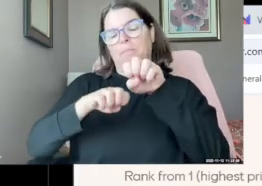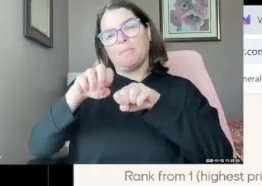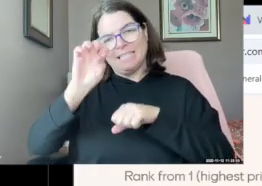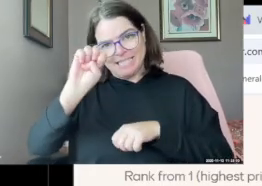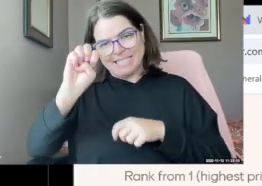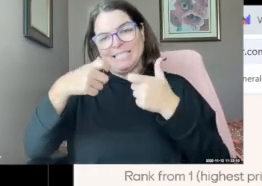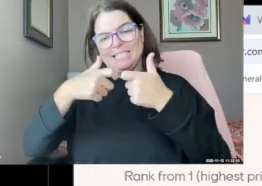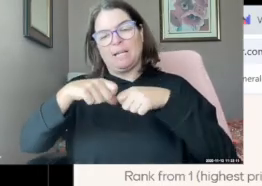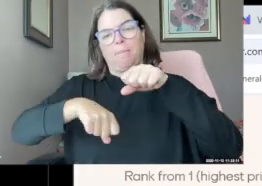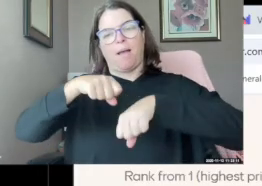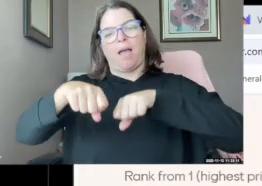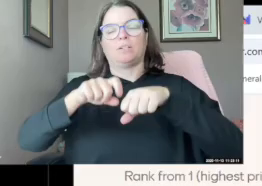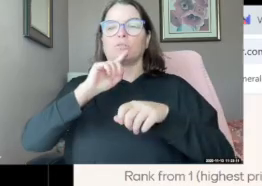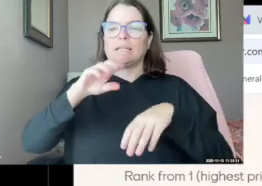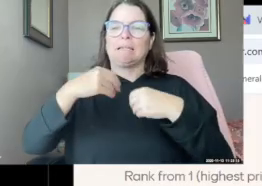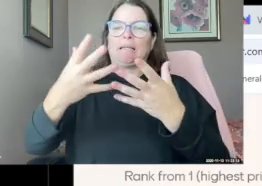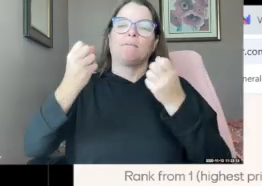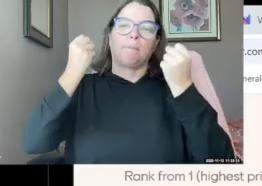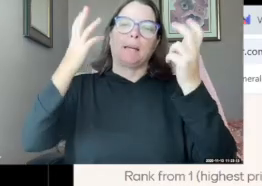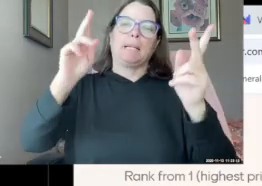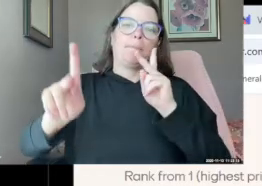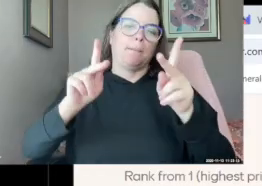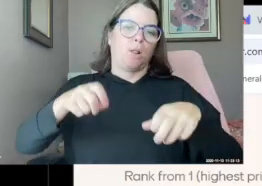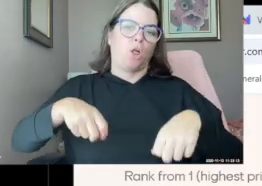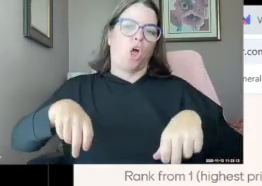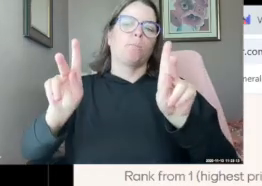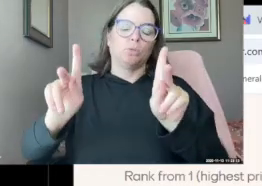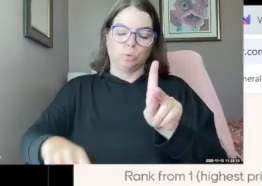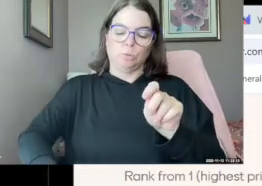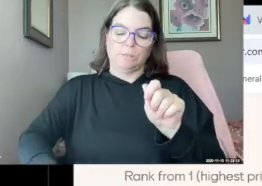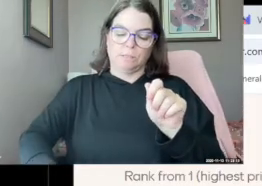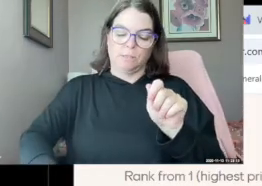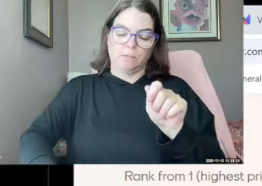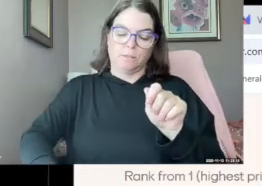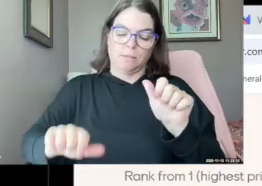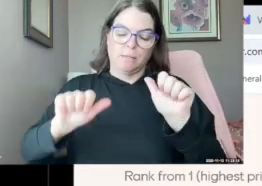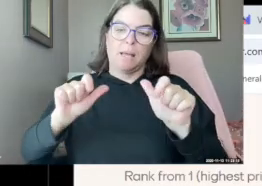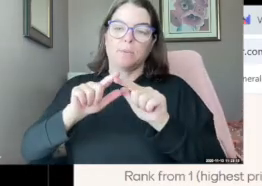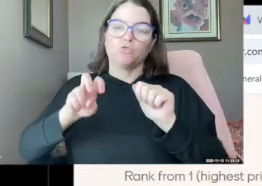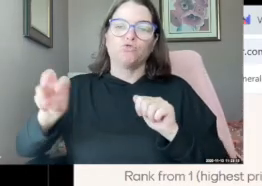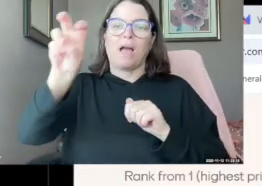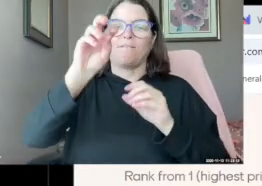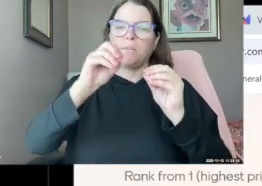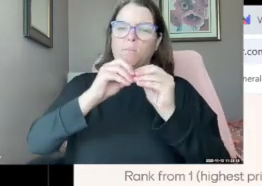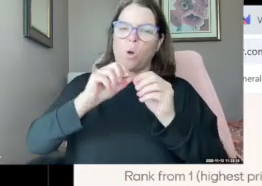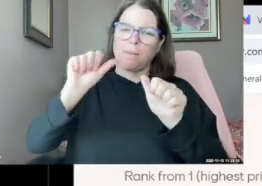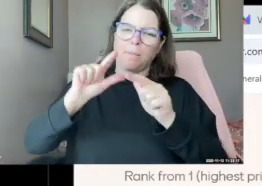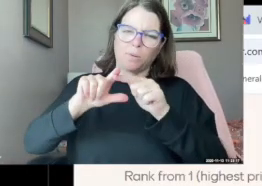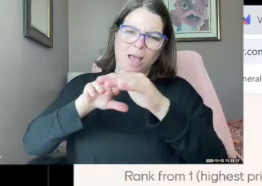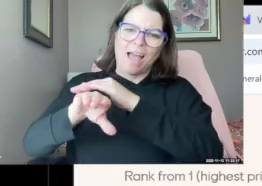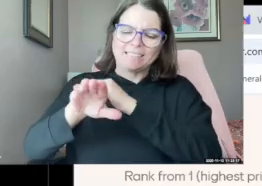need for access to e-bikes, and how it is really giving a lot of